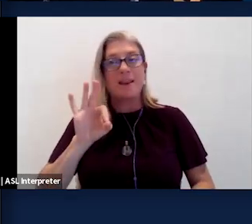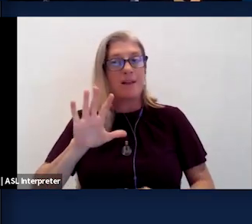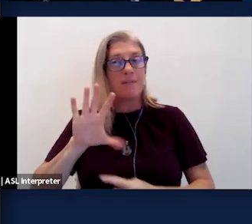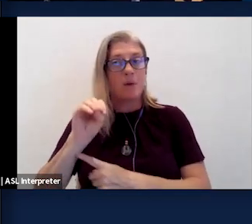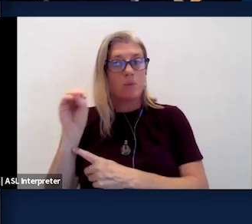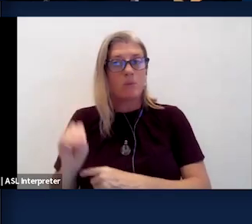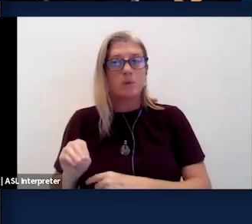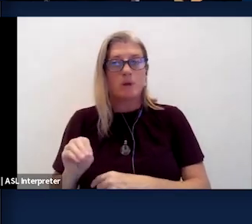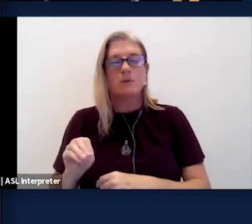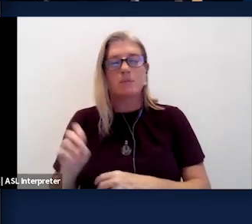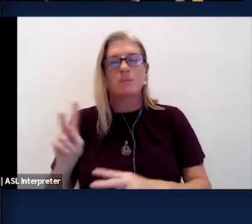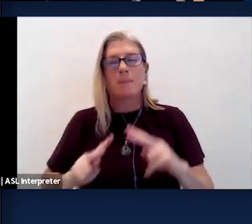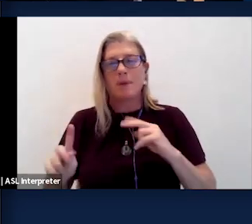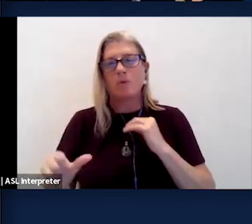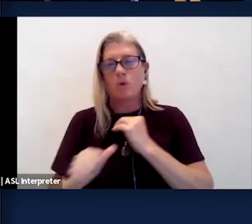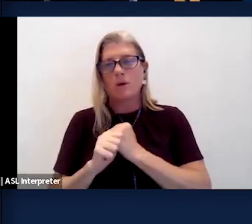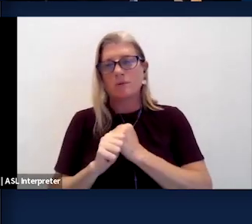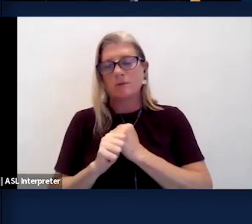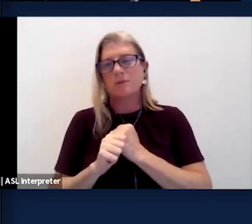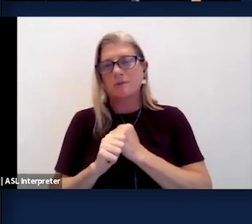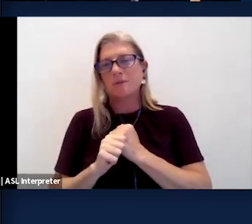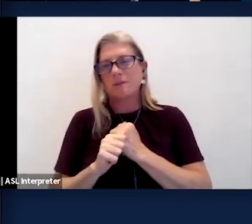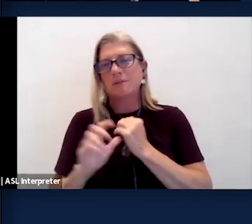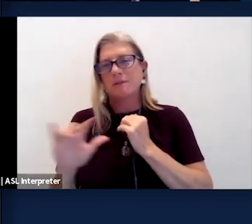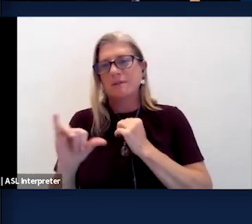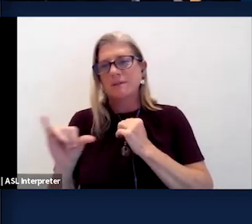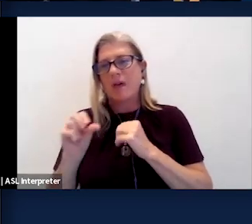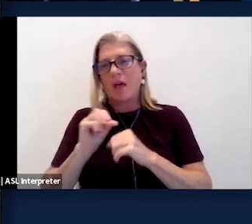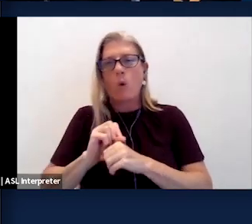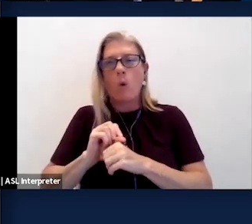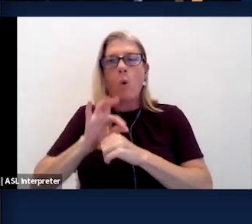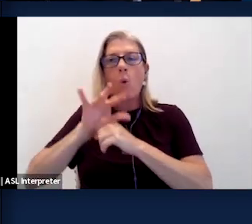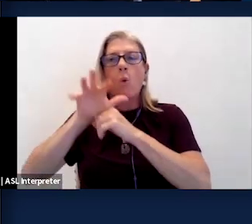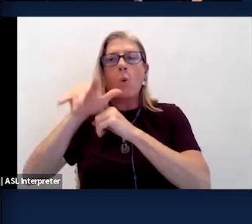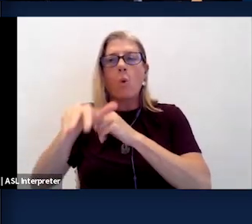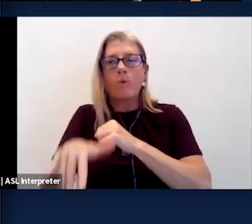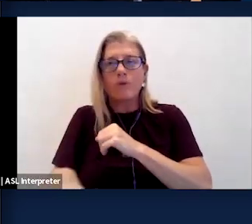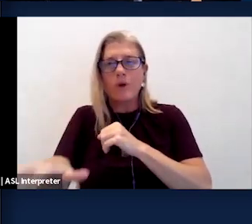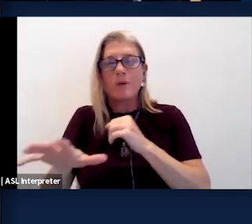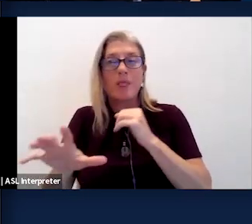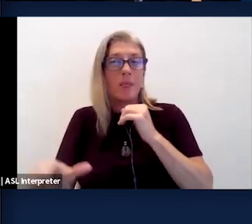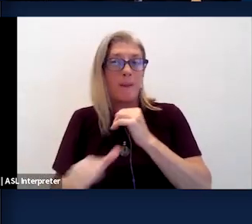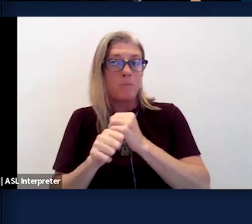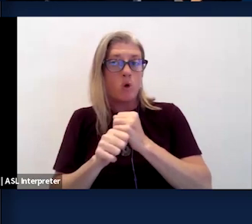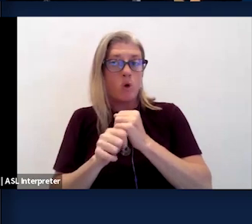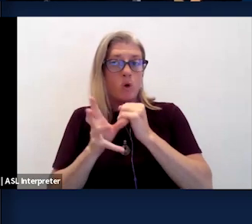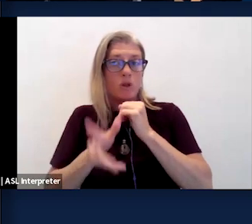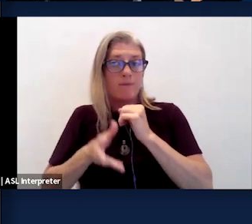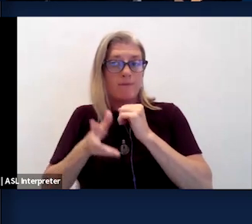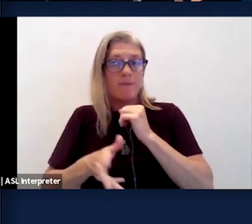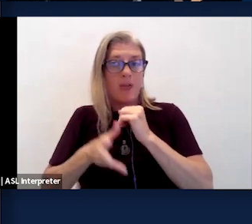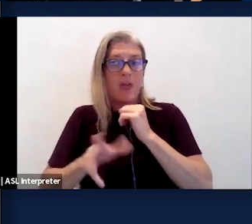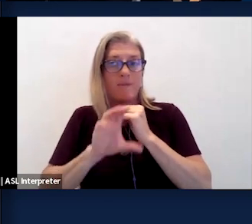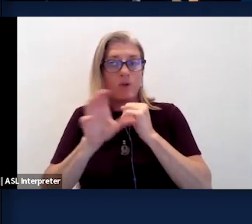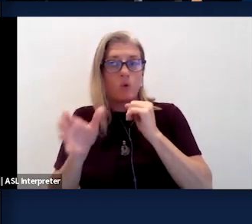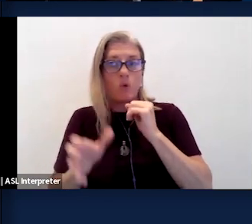95% of the time people are constipated. So it's more like an overflowing incontinence because the stool has stayed in the colon for